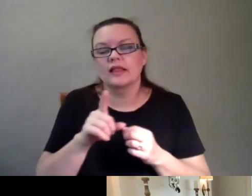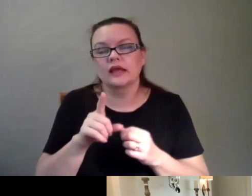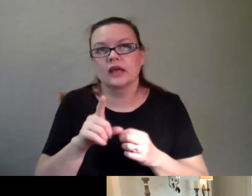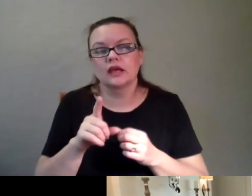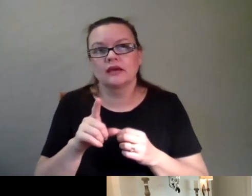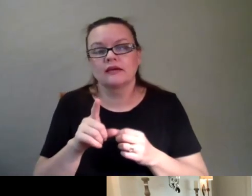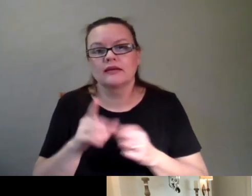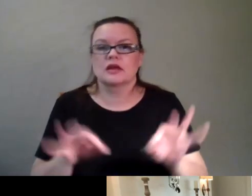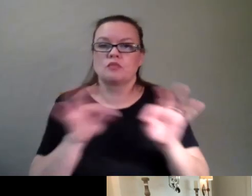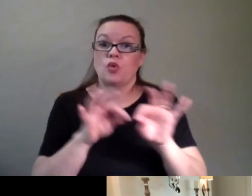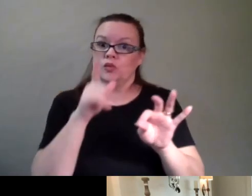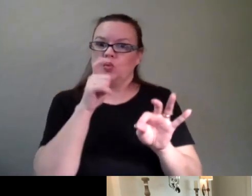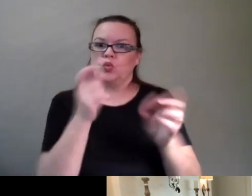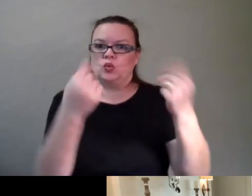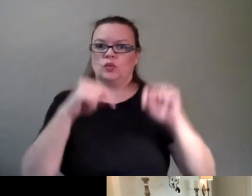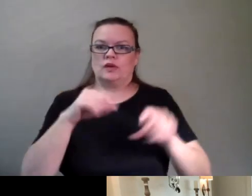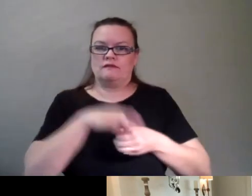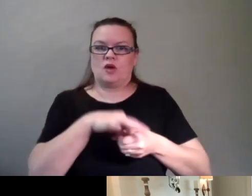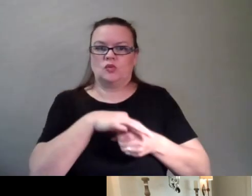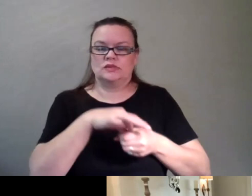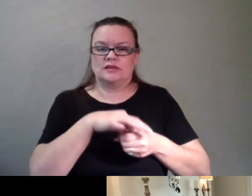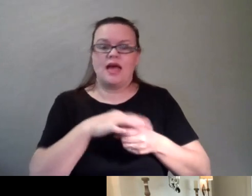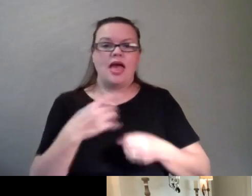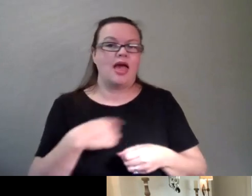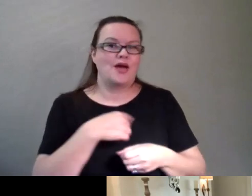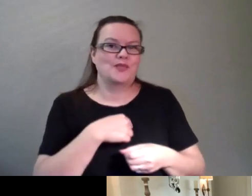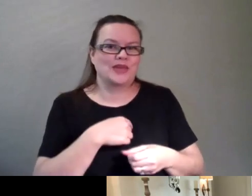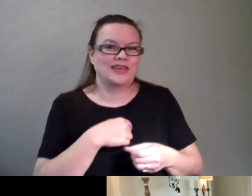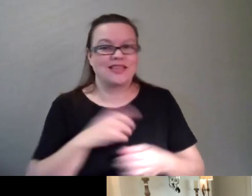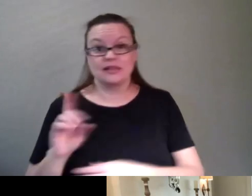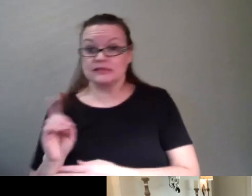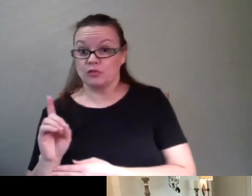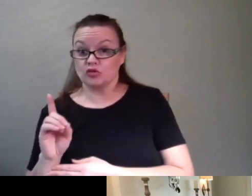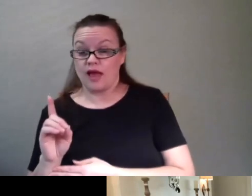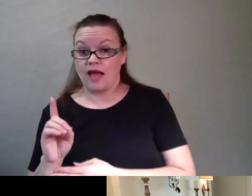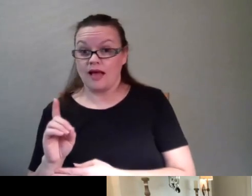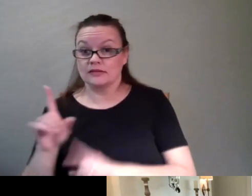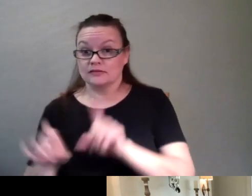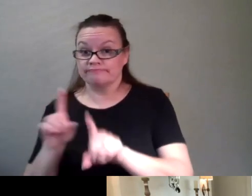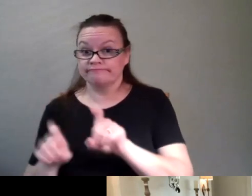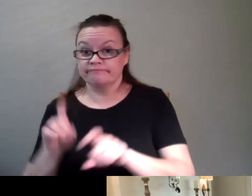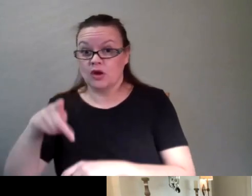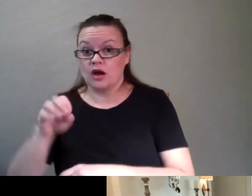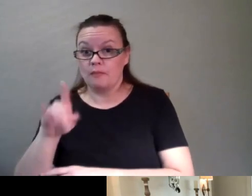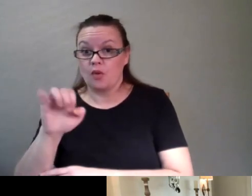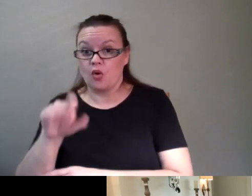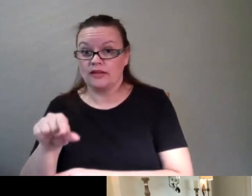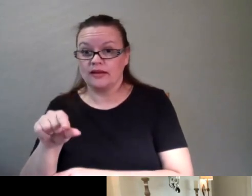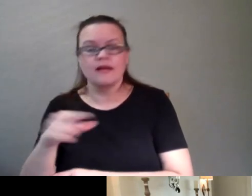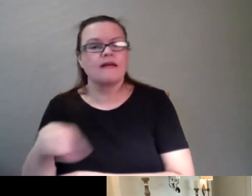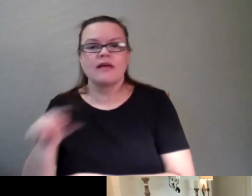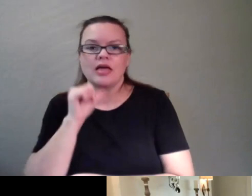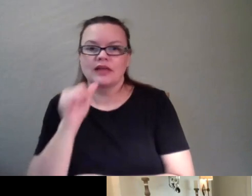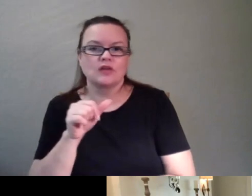vote. And that is often something. And I think a lot of the Democratic polling, frankly, has underestimated the surge